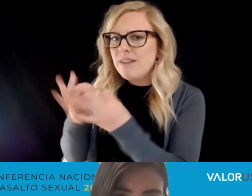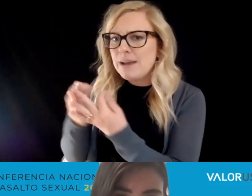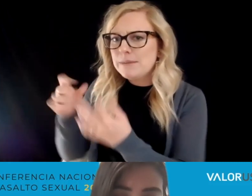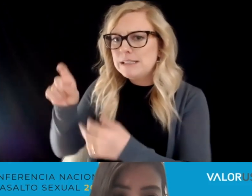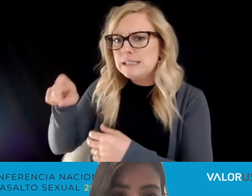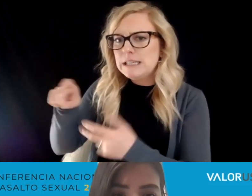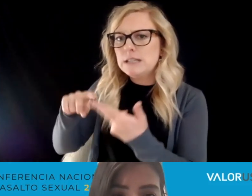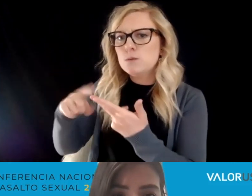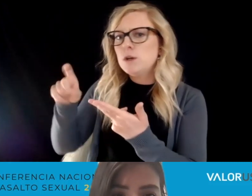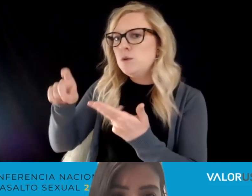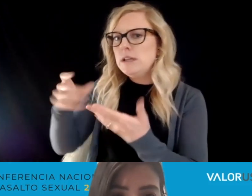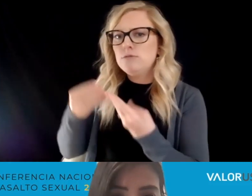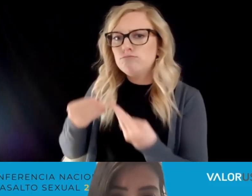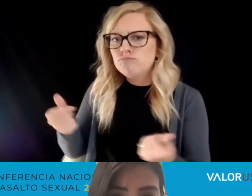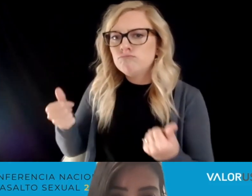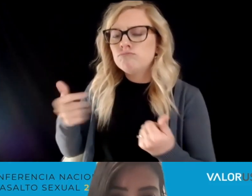peace, your emotions?